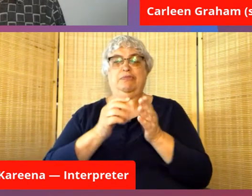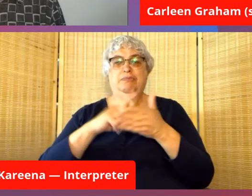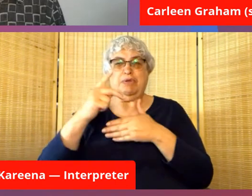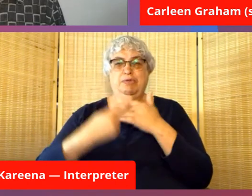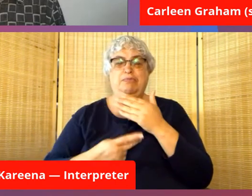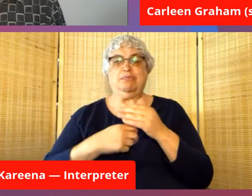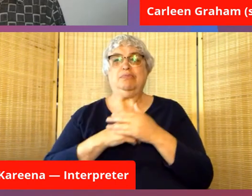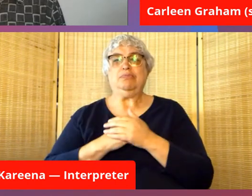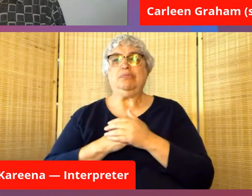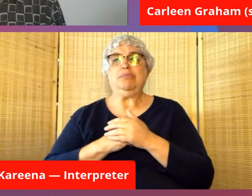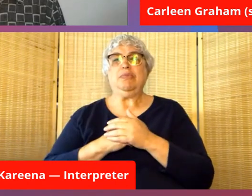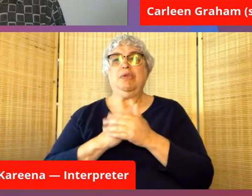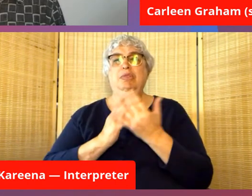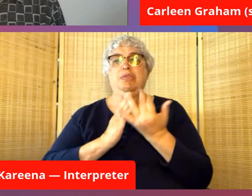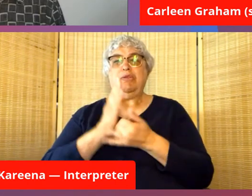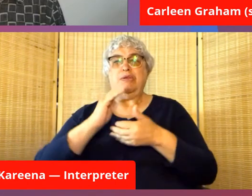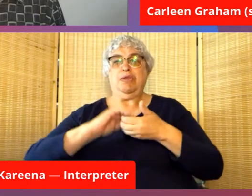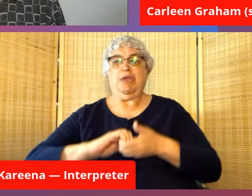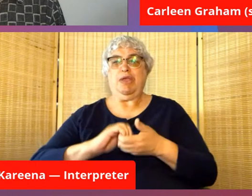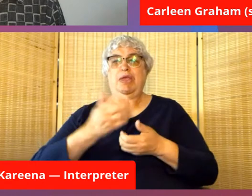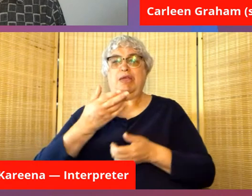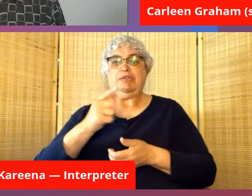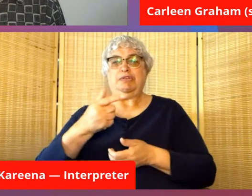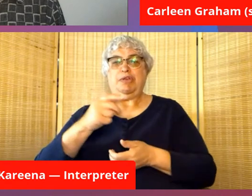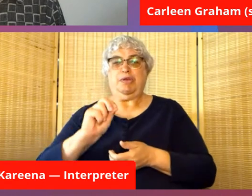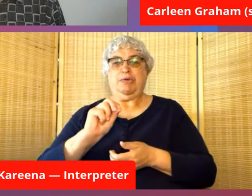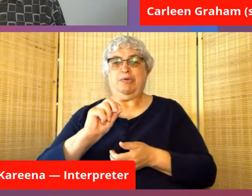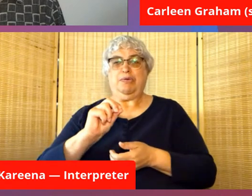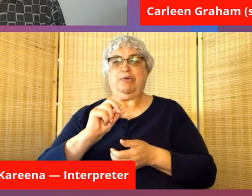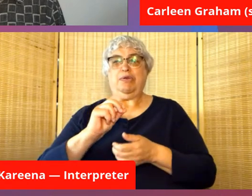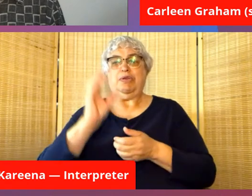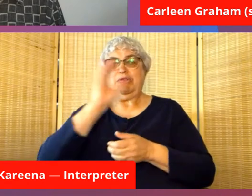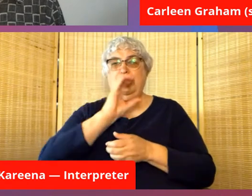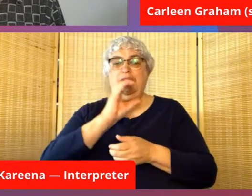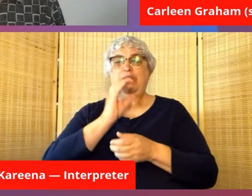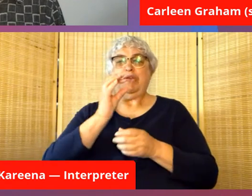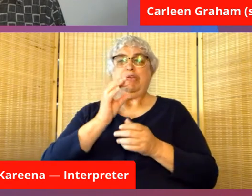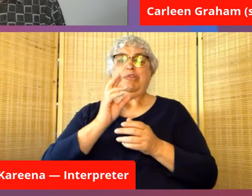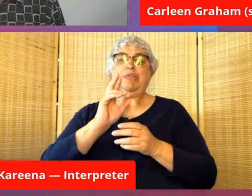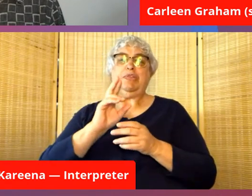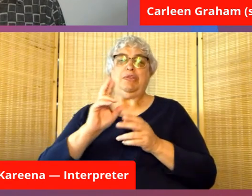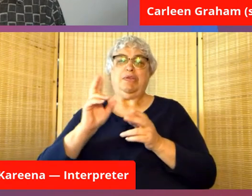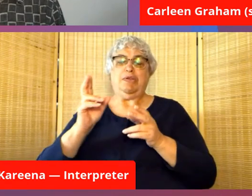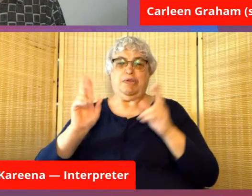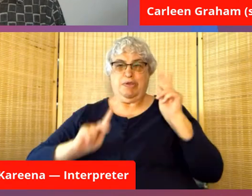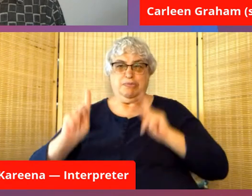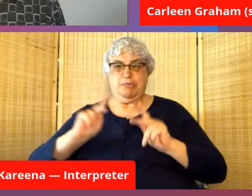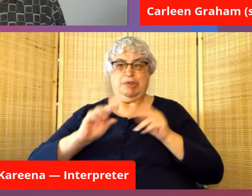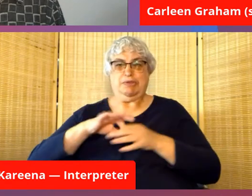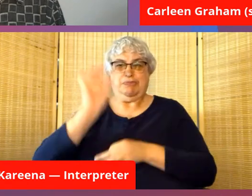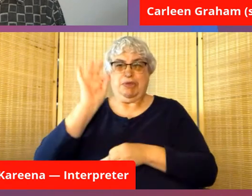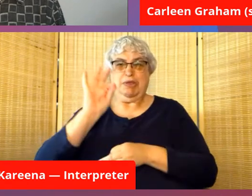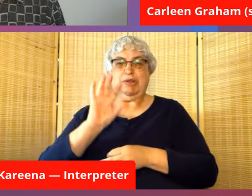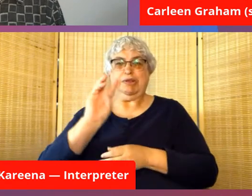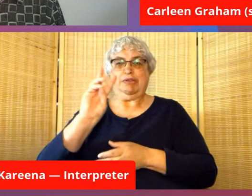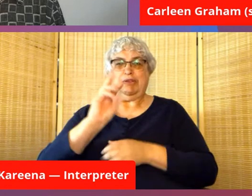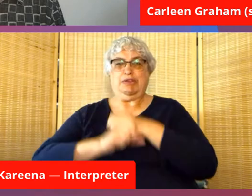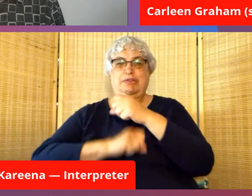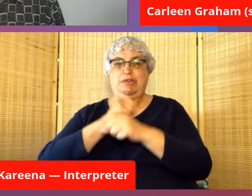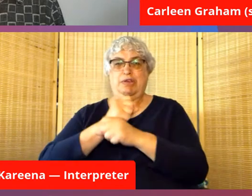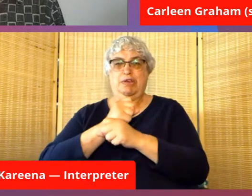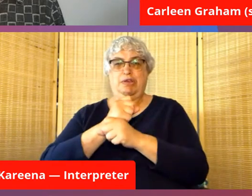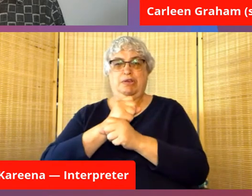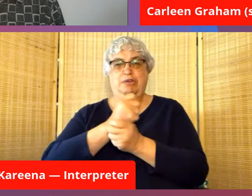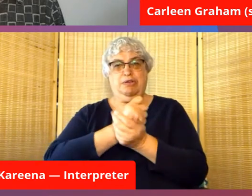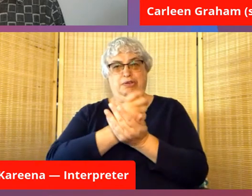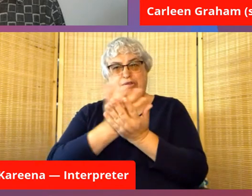partnership through HGO's Seeking the Human Spirit Initiative. And this is a 6-year